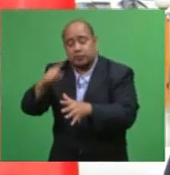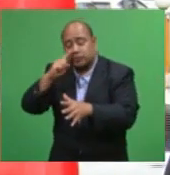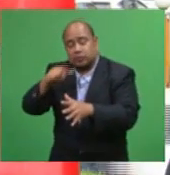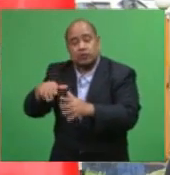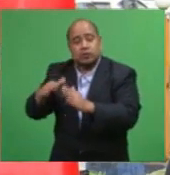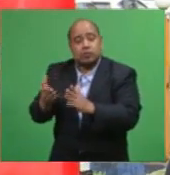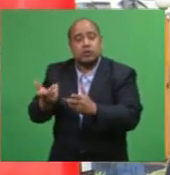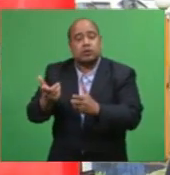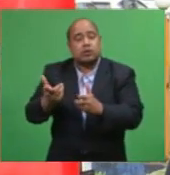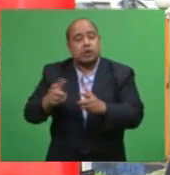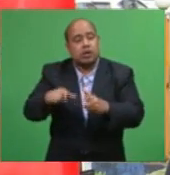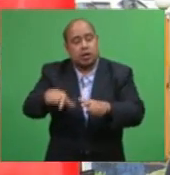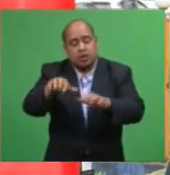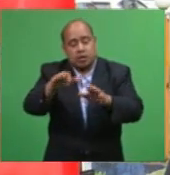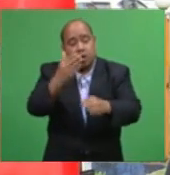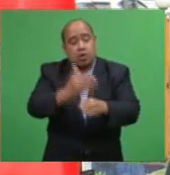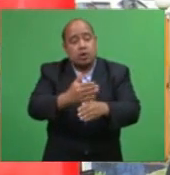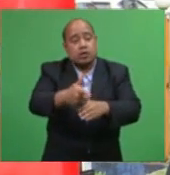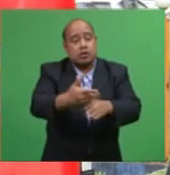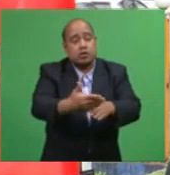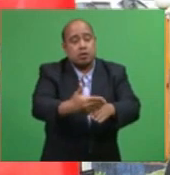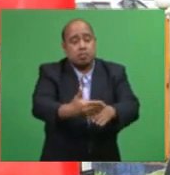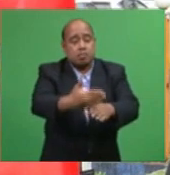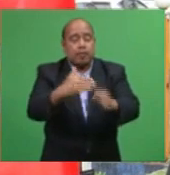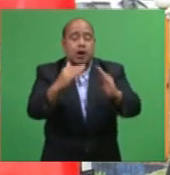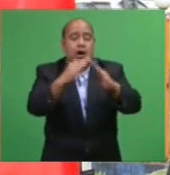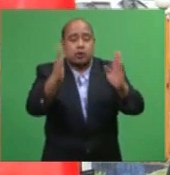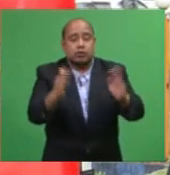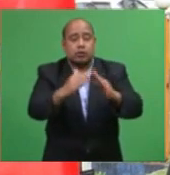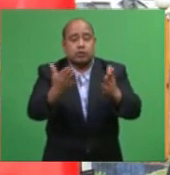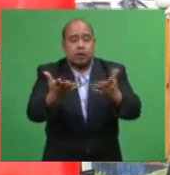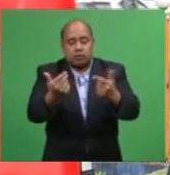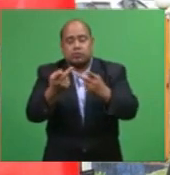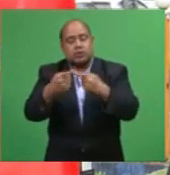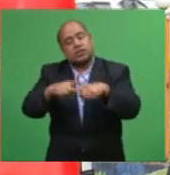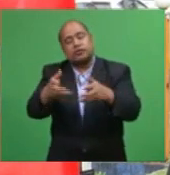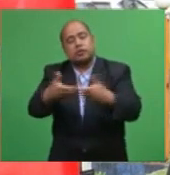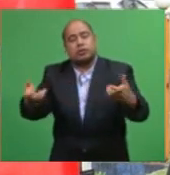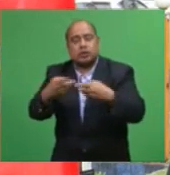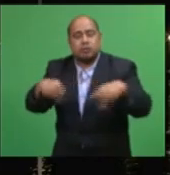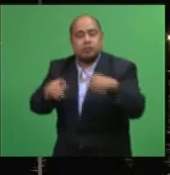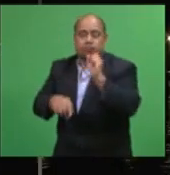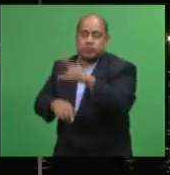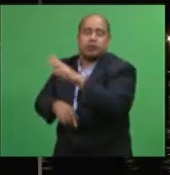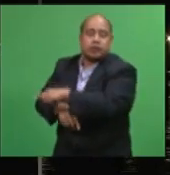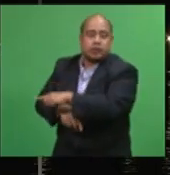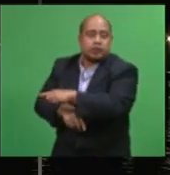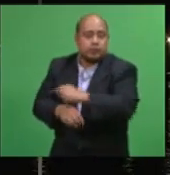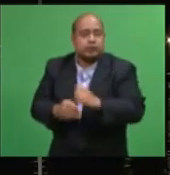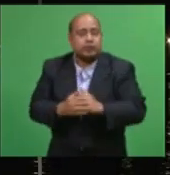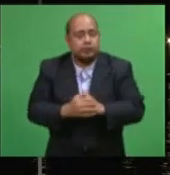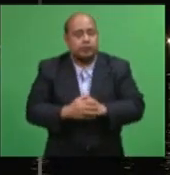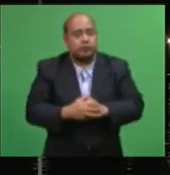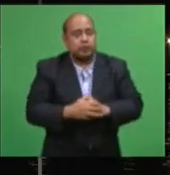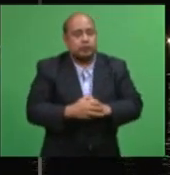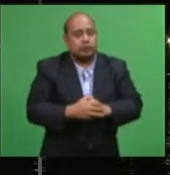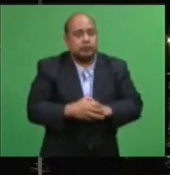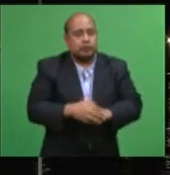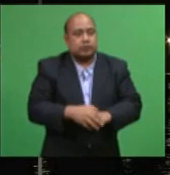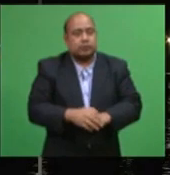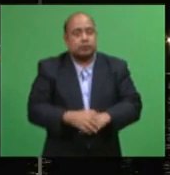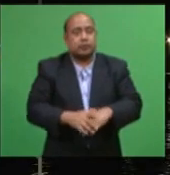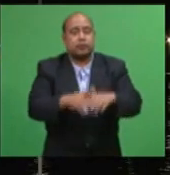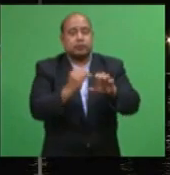before assigning them to a house in a different settlement. Kritika Kumar, FBC News. The Criminal